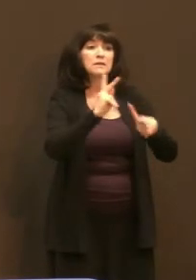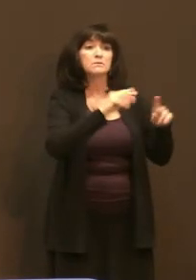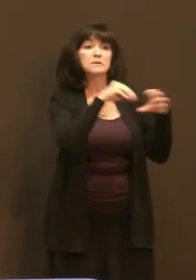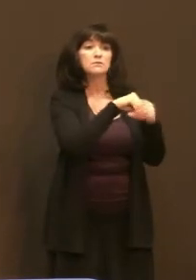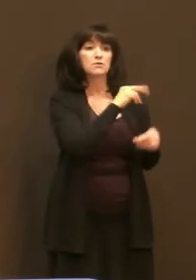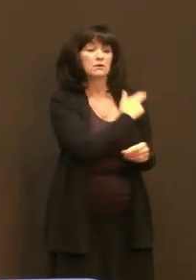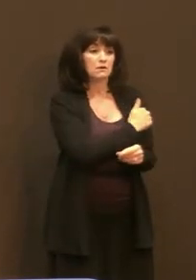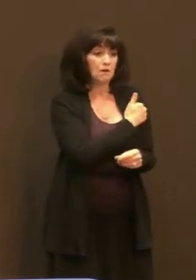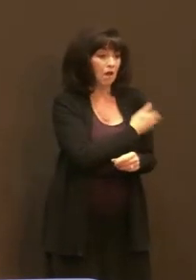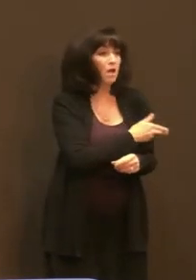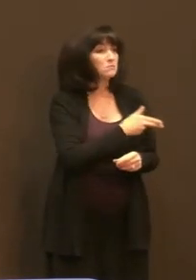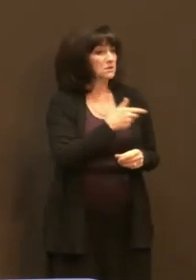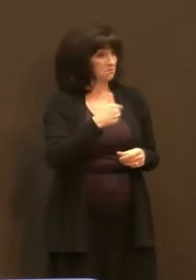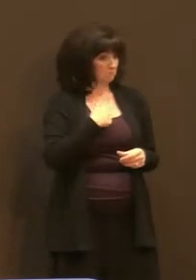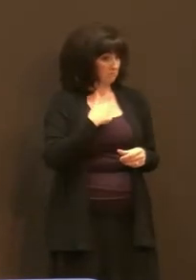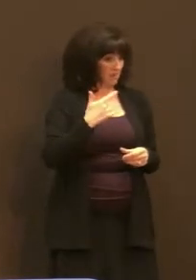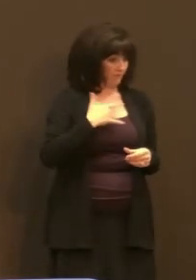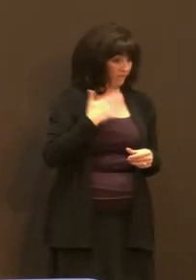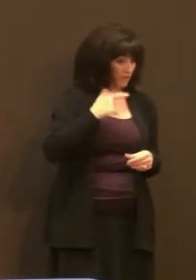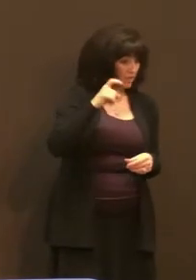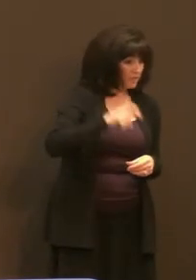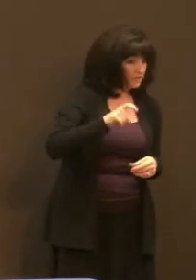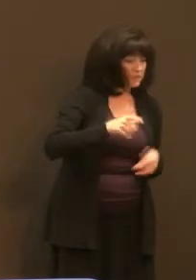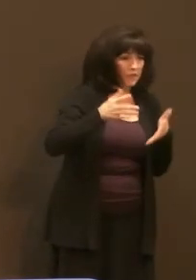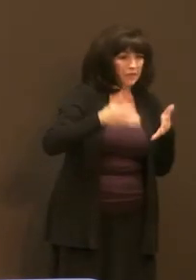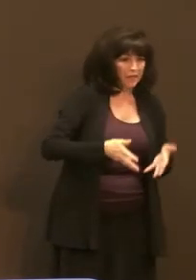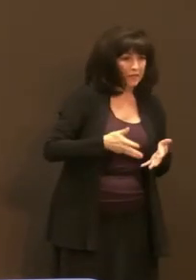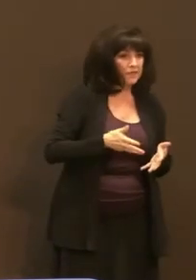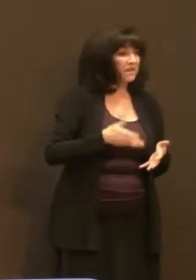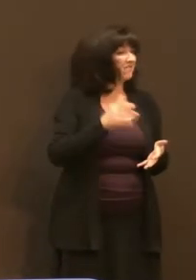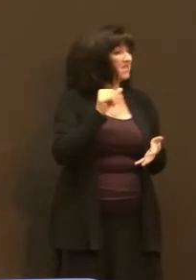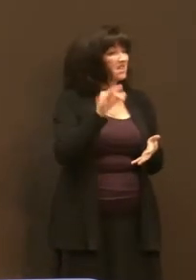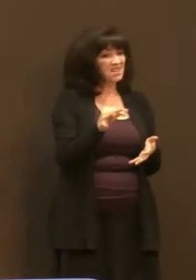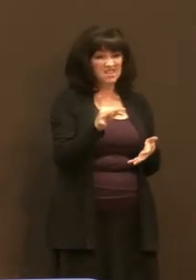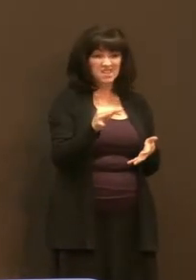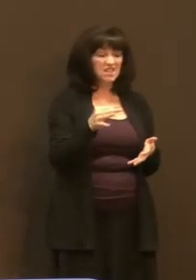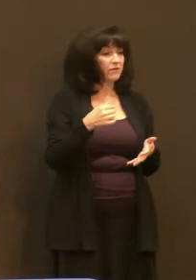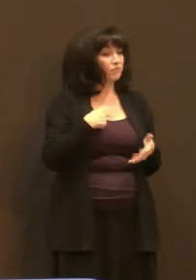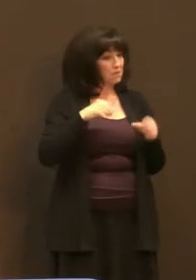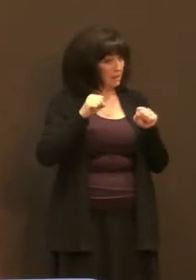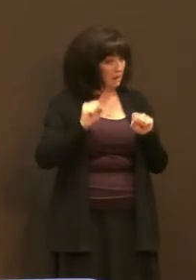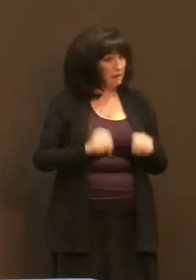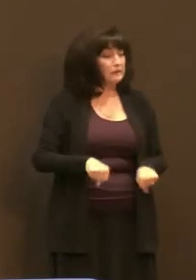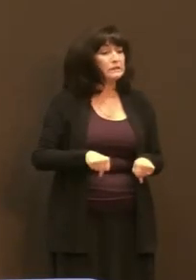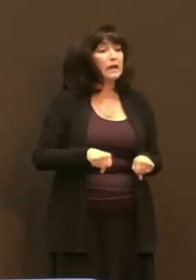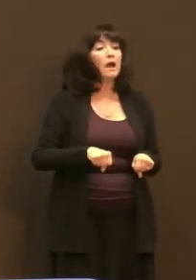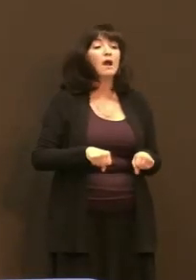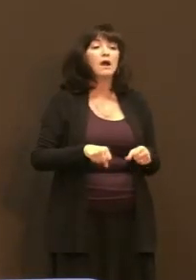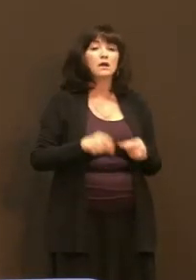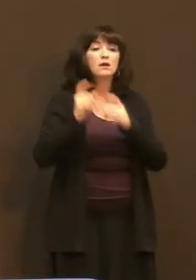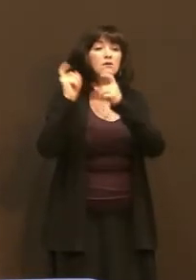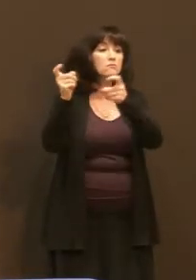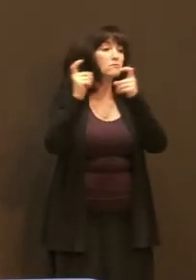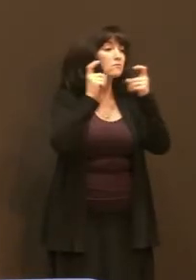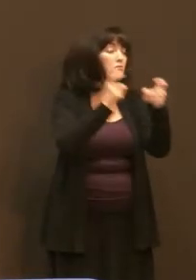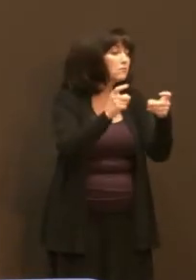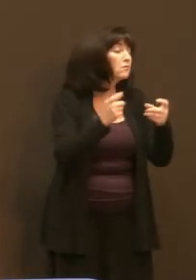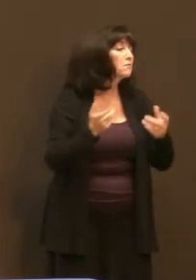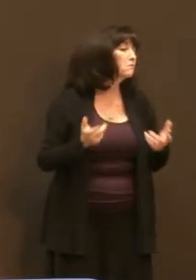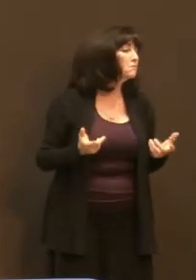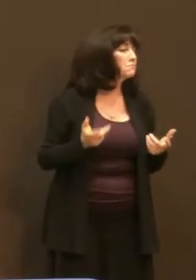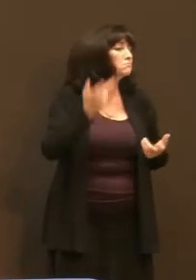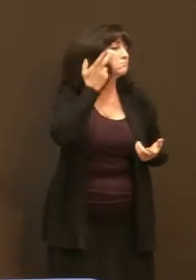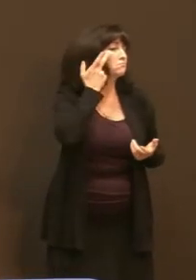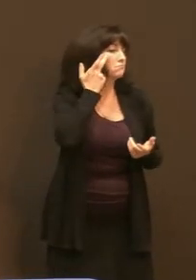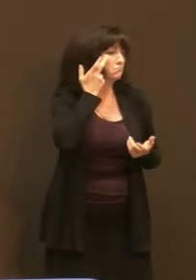we find a way to procure other ones or request them. But the ones that we'll request will probably, I will tell you, we are right now looking to see, we're working